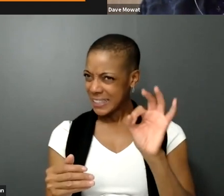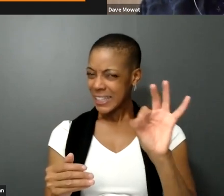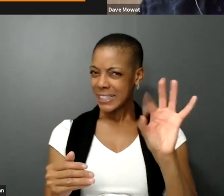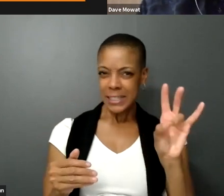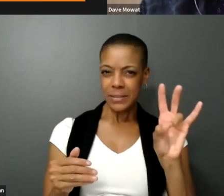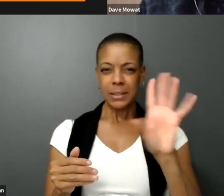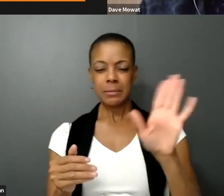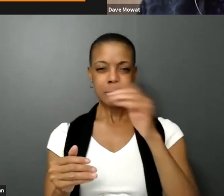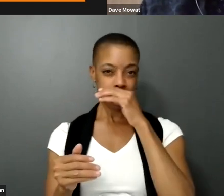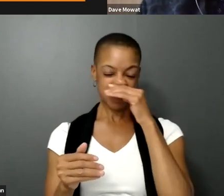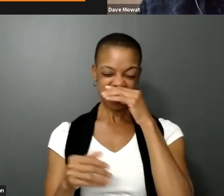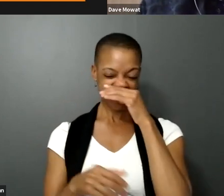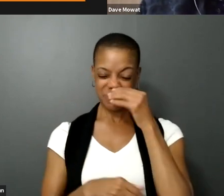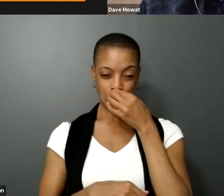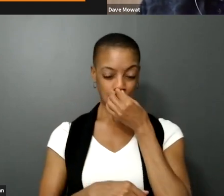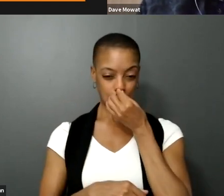97.